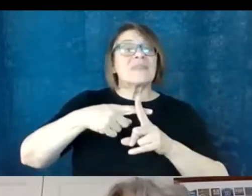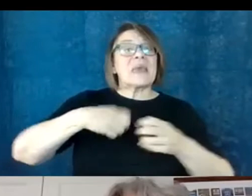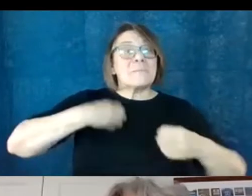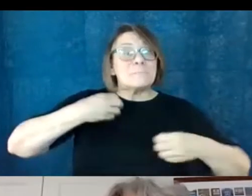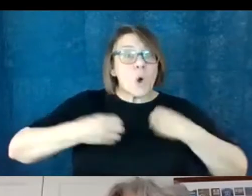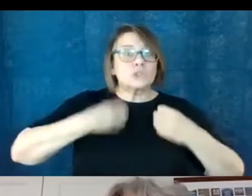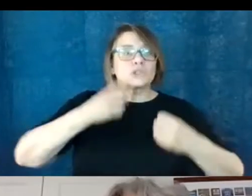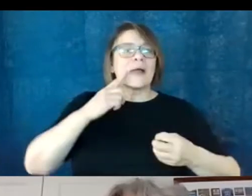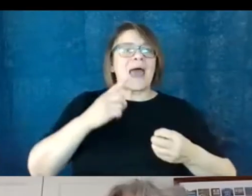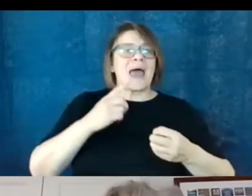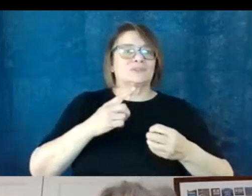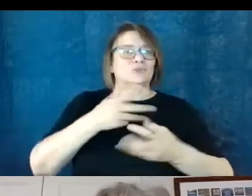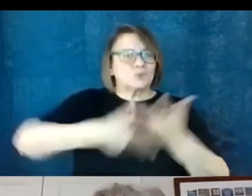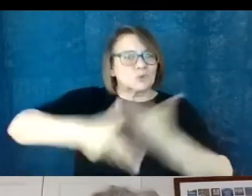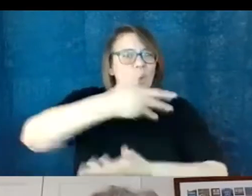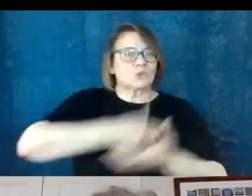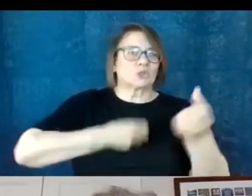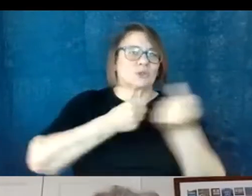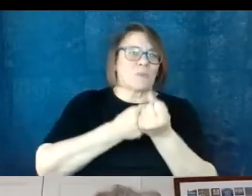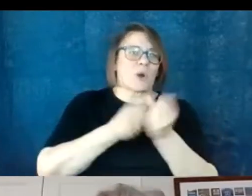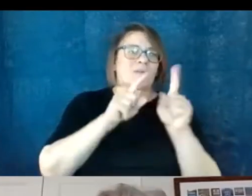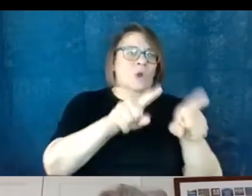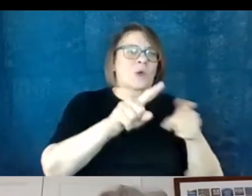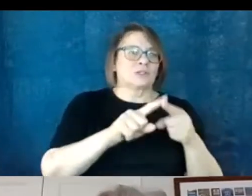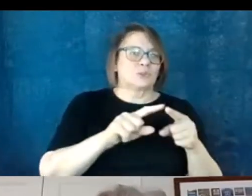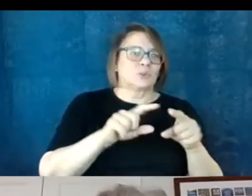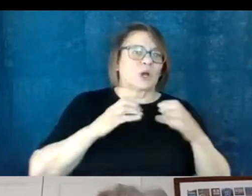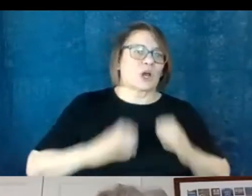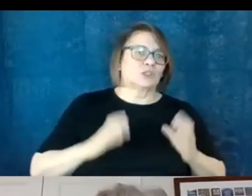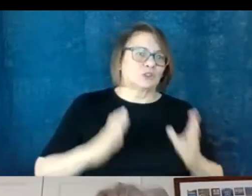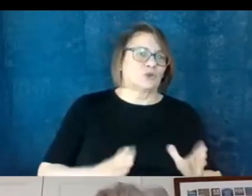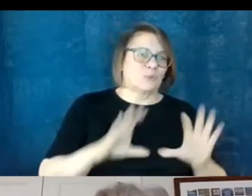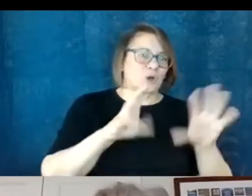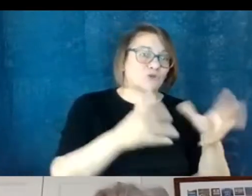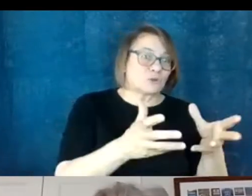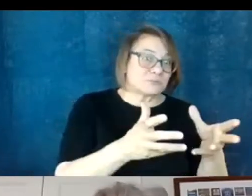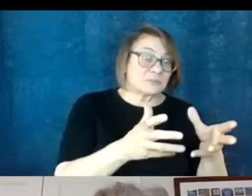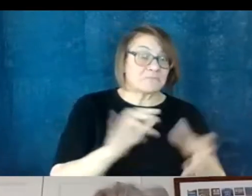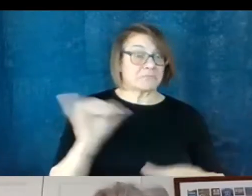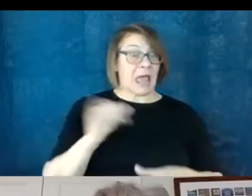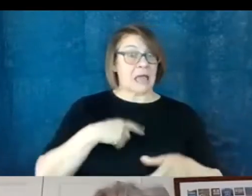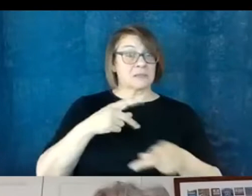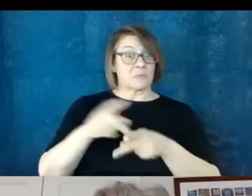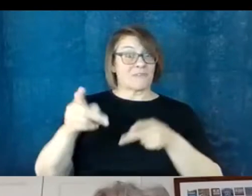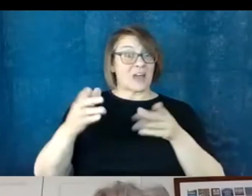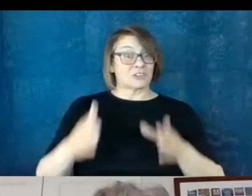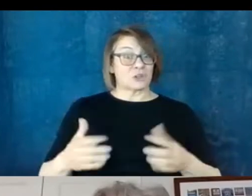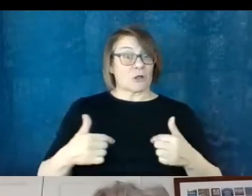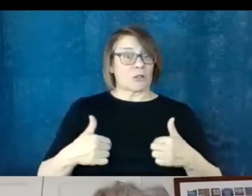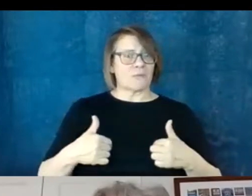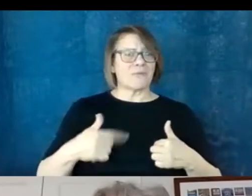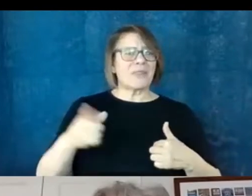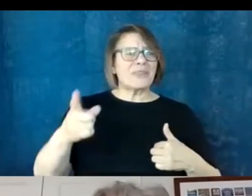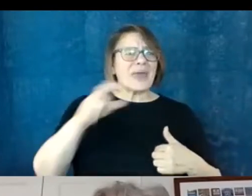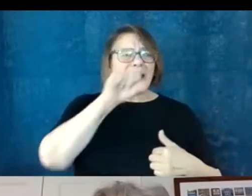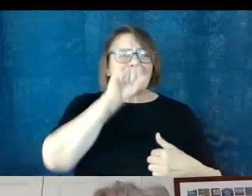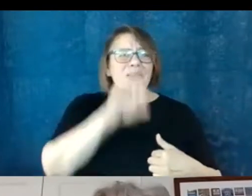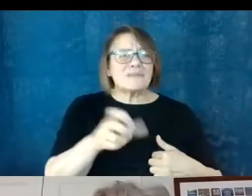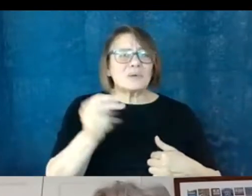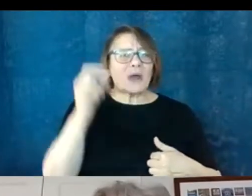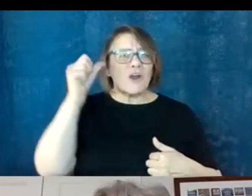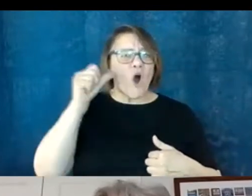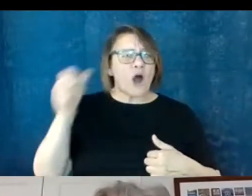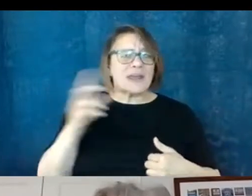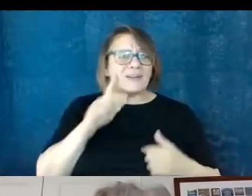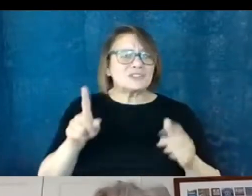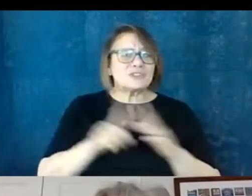get from going to consumer groups. So, as a professional, they love it when audiologists come